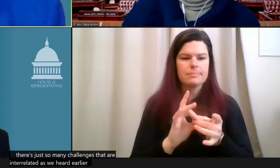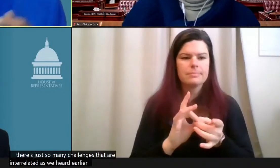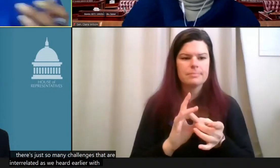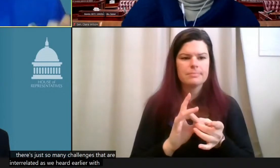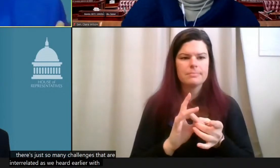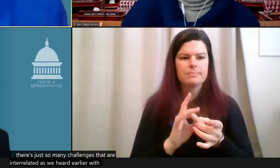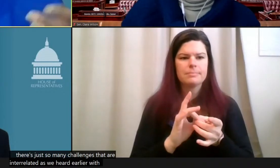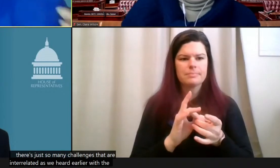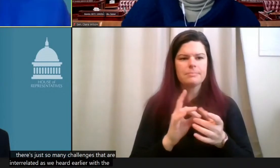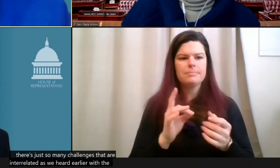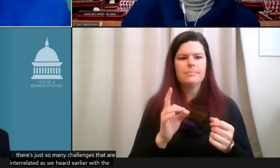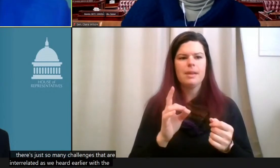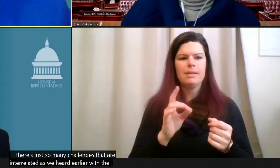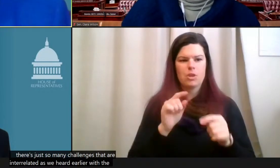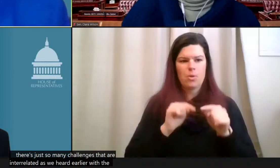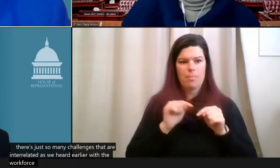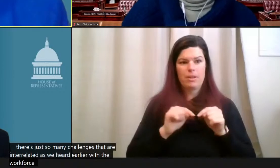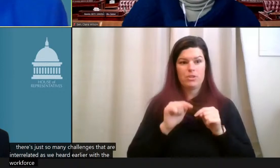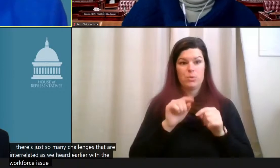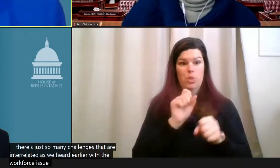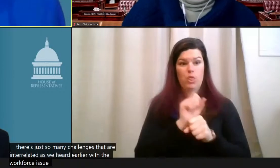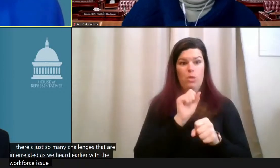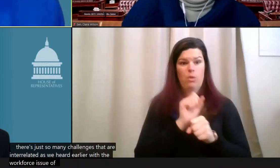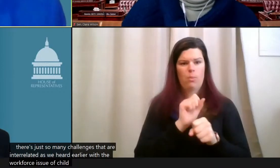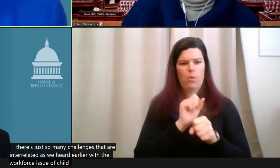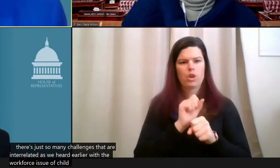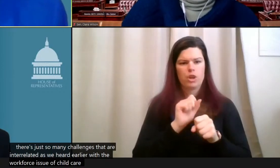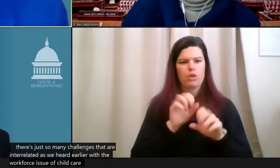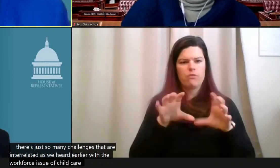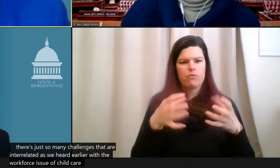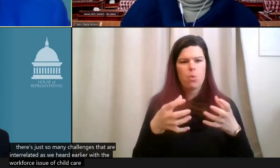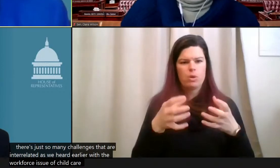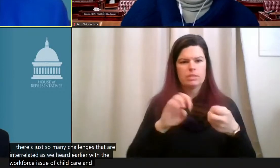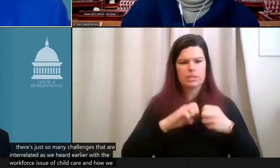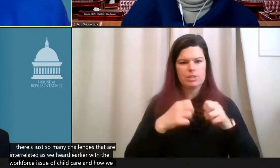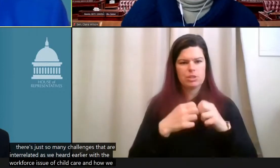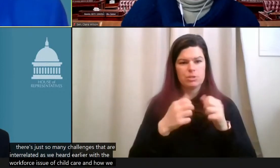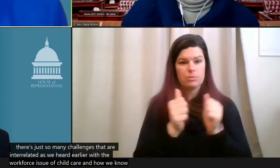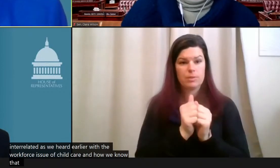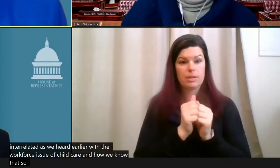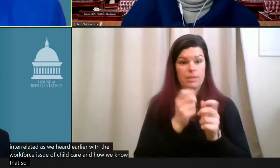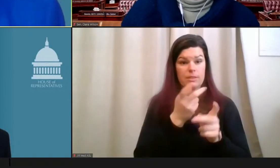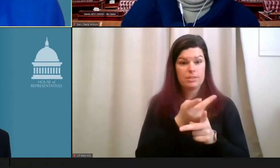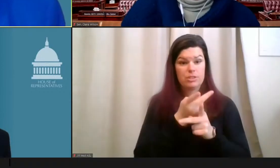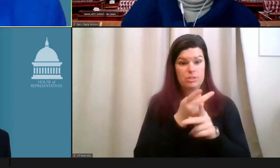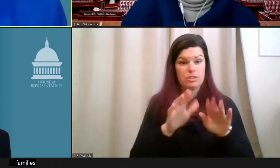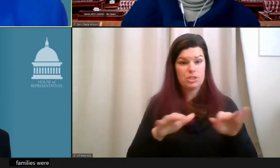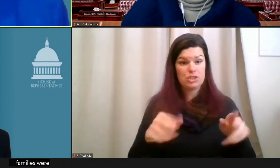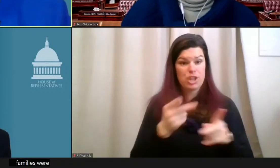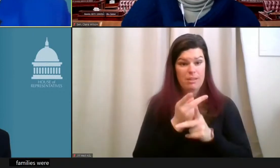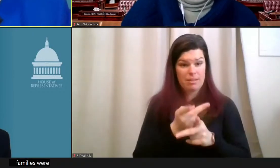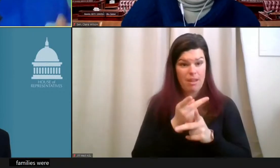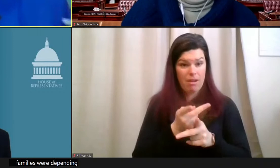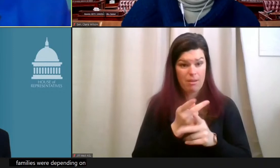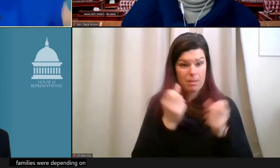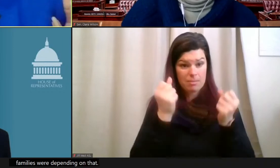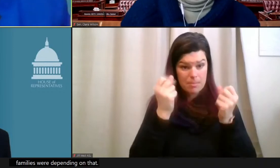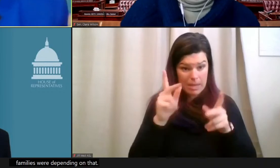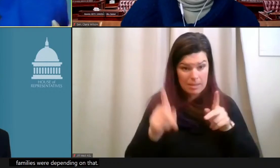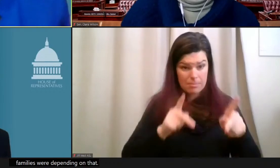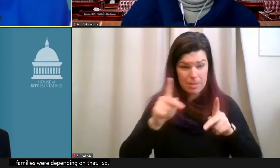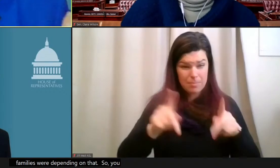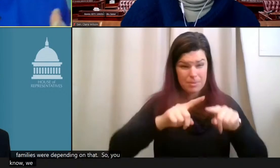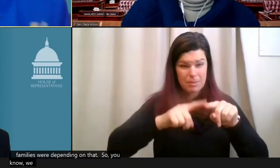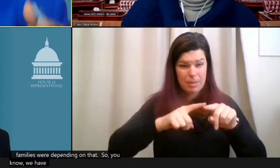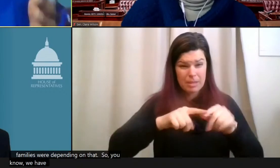workforce issue of childcare and how we know that so many families were depending on that. So, we have to look